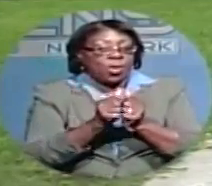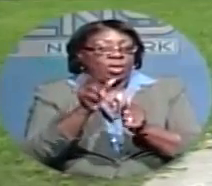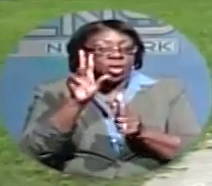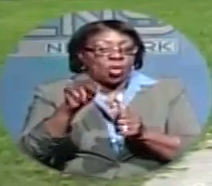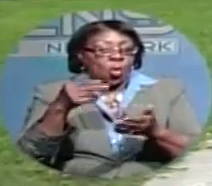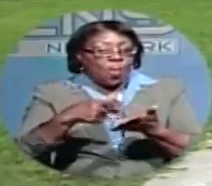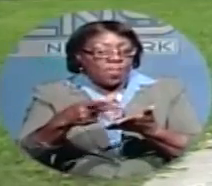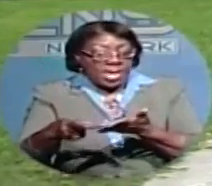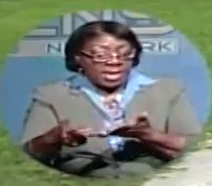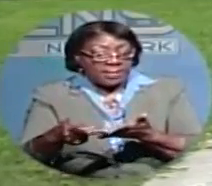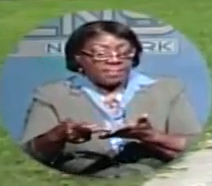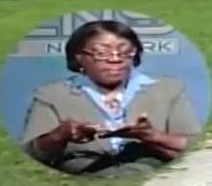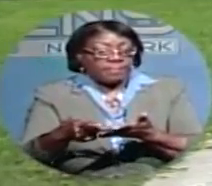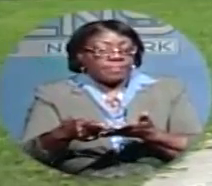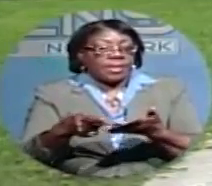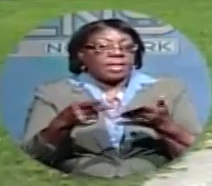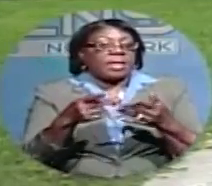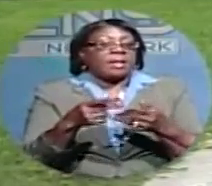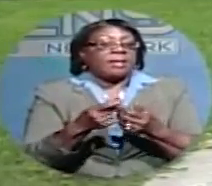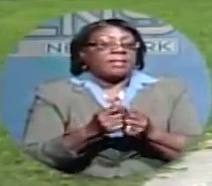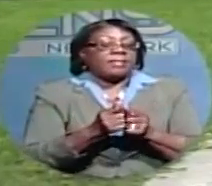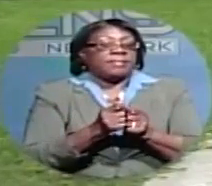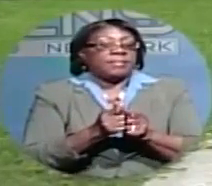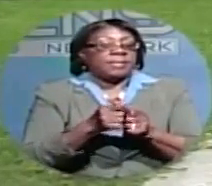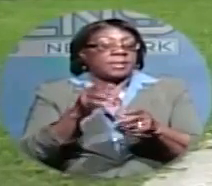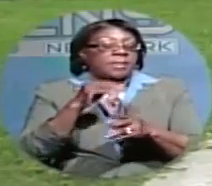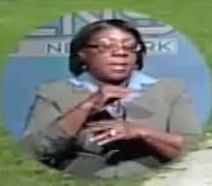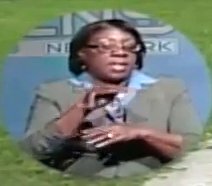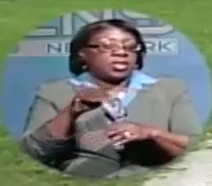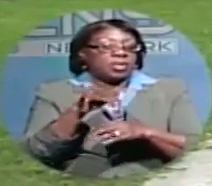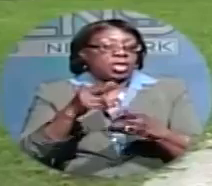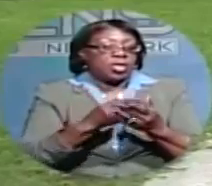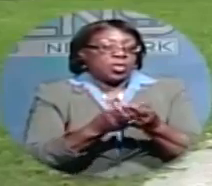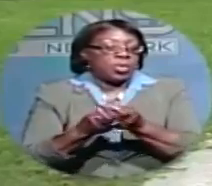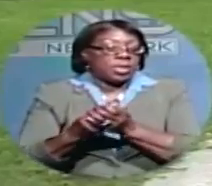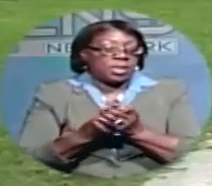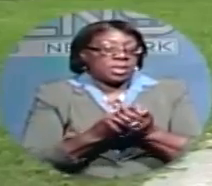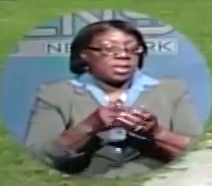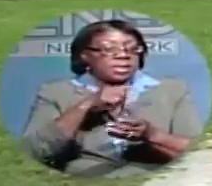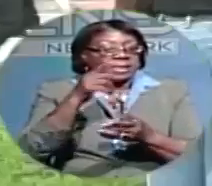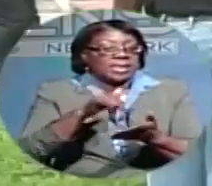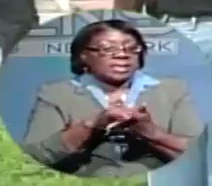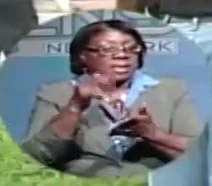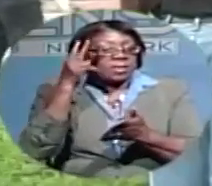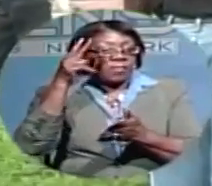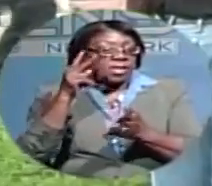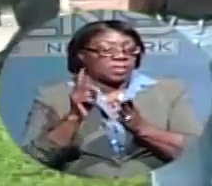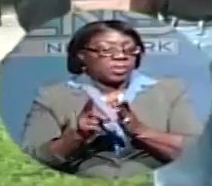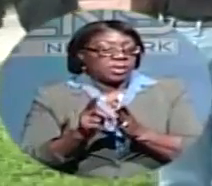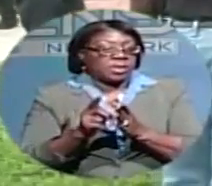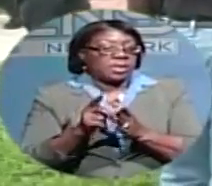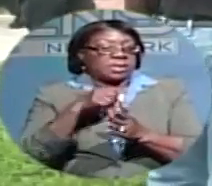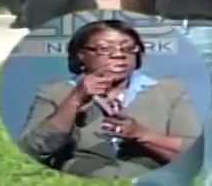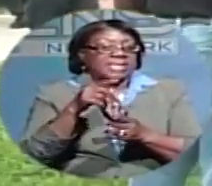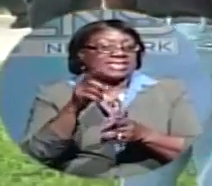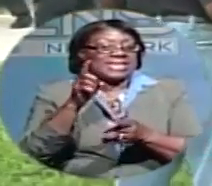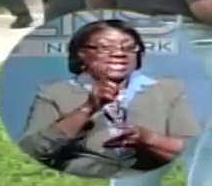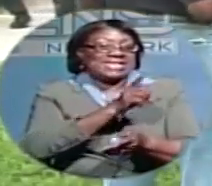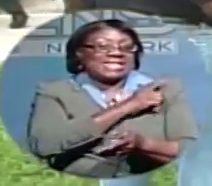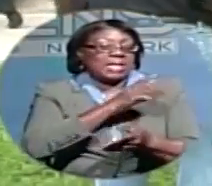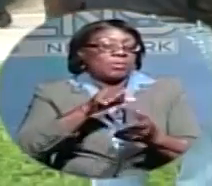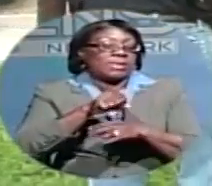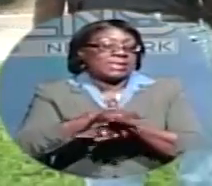of president of the Bahamas Electrical Utility Managerial Union, Irvin Dean. Vice President Clinton Minnis says Dean was sent